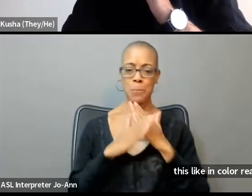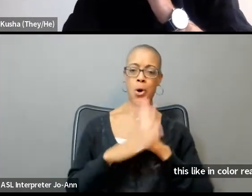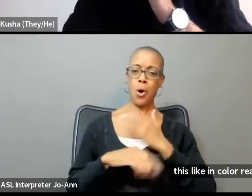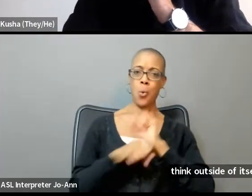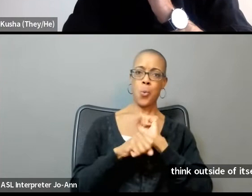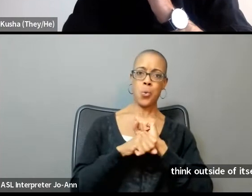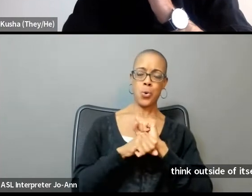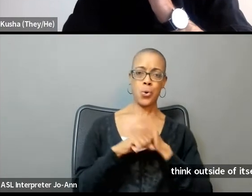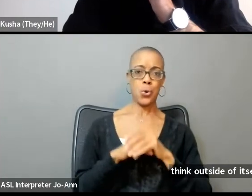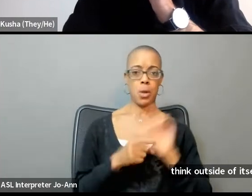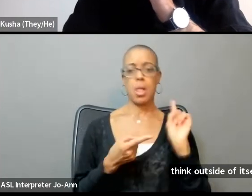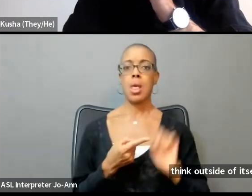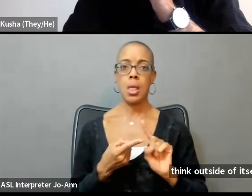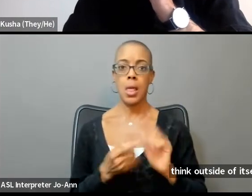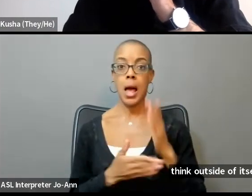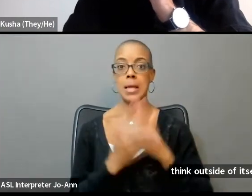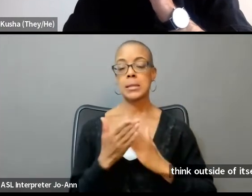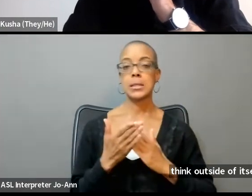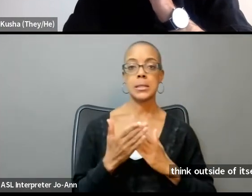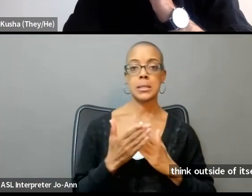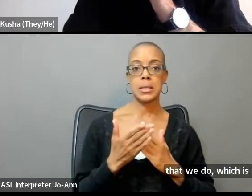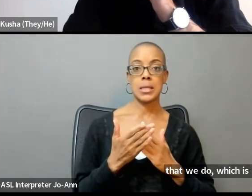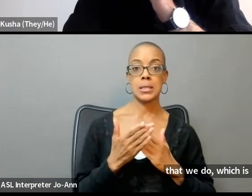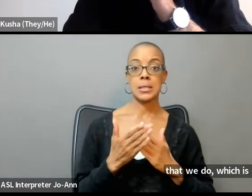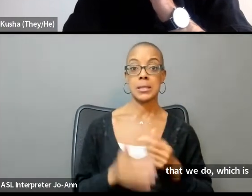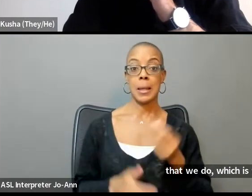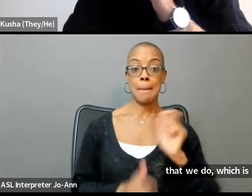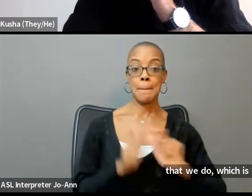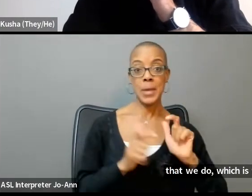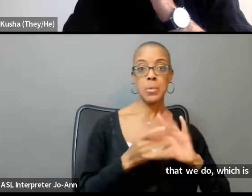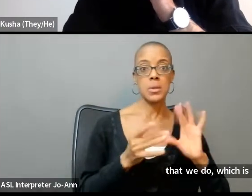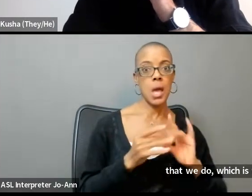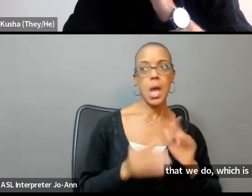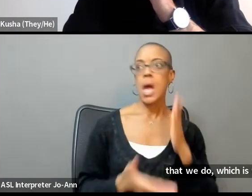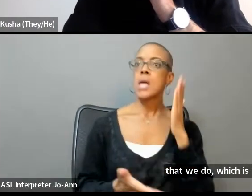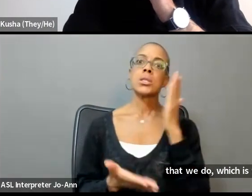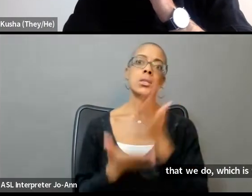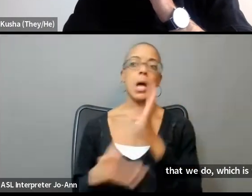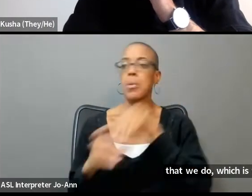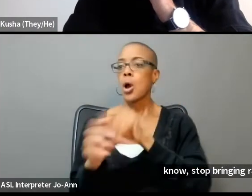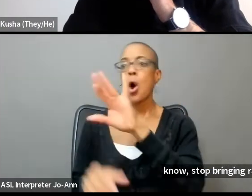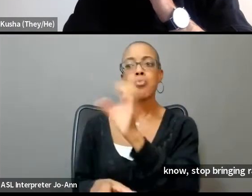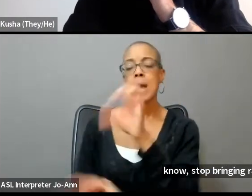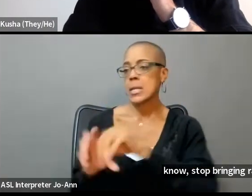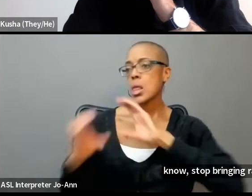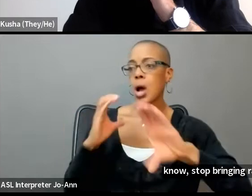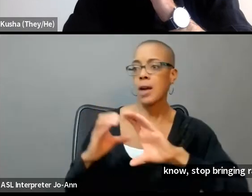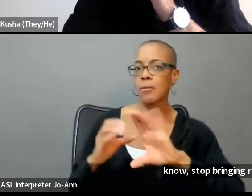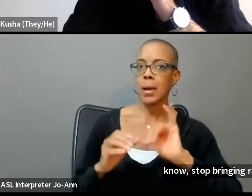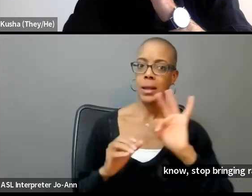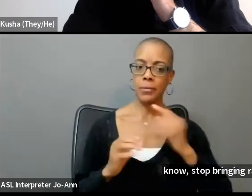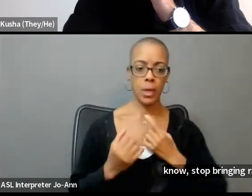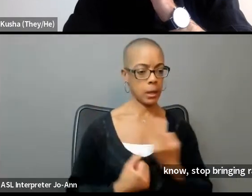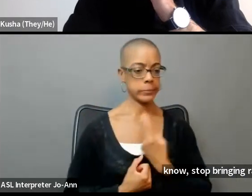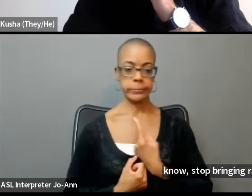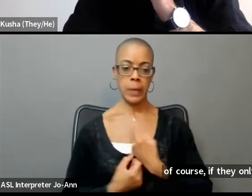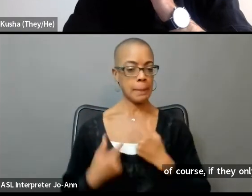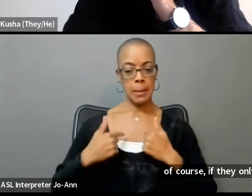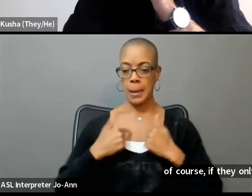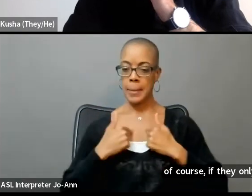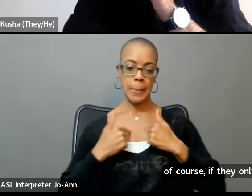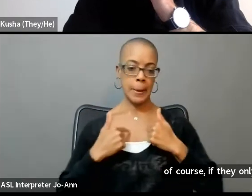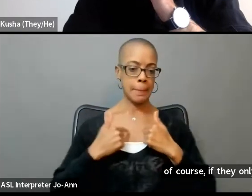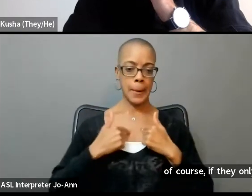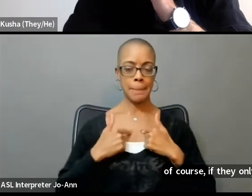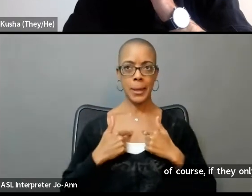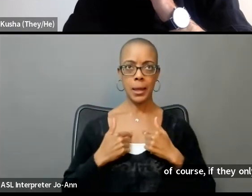gay men can say, stop bringing race into the conversation, because of course, if they only think with themselves, of course their point is not